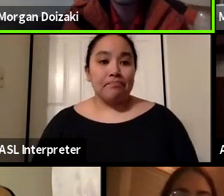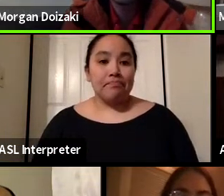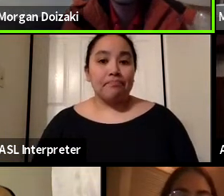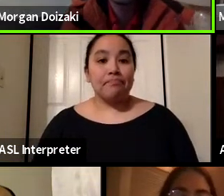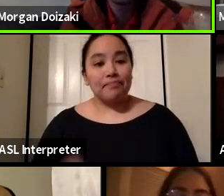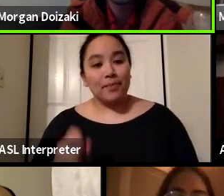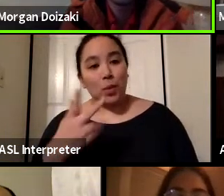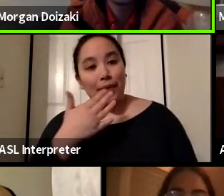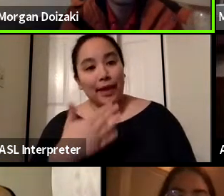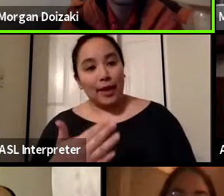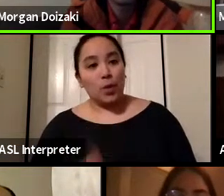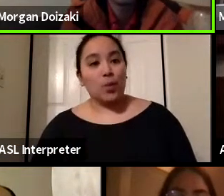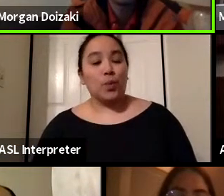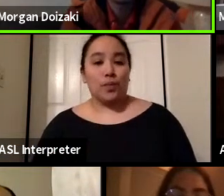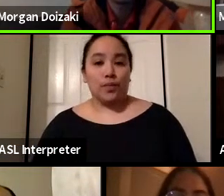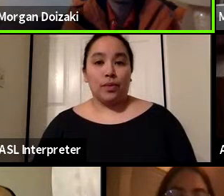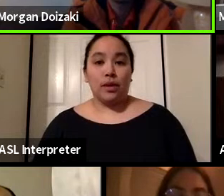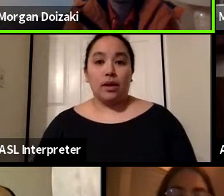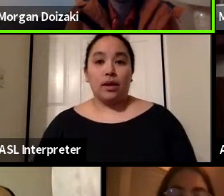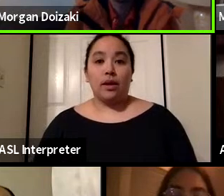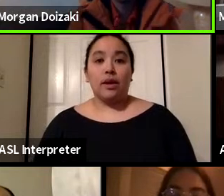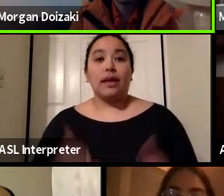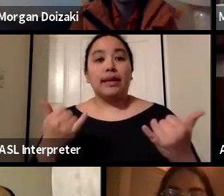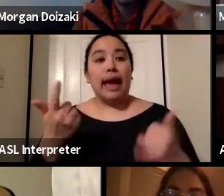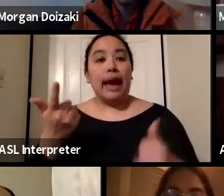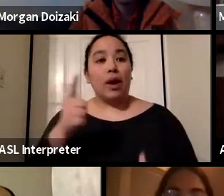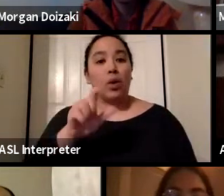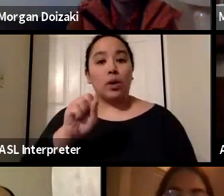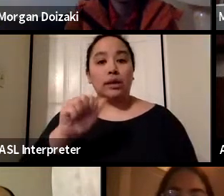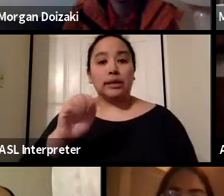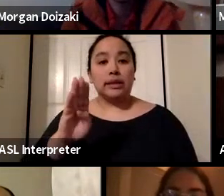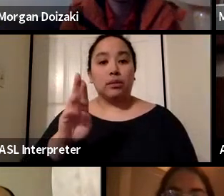Thank you. All right, we'll go to Sabrina. Sabrina?